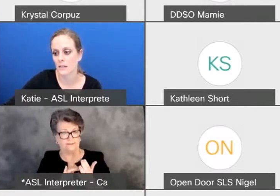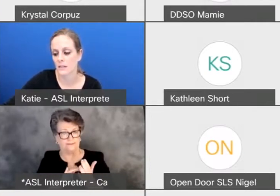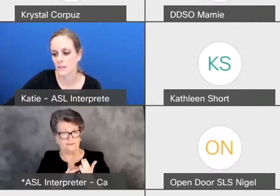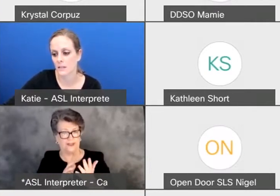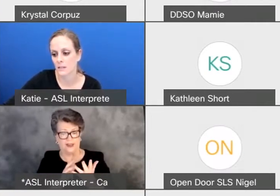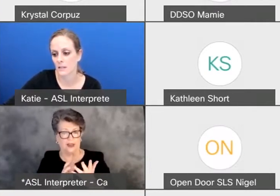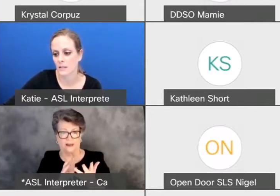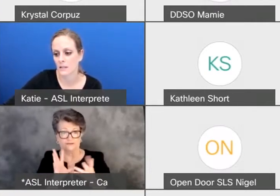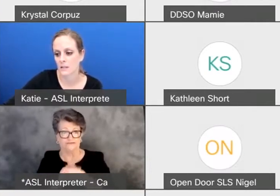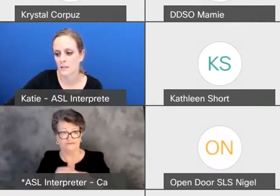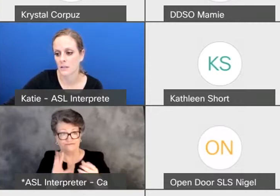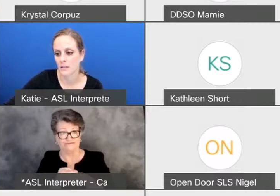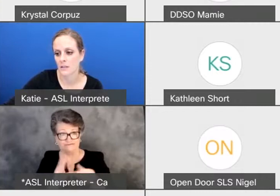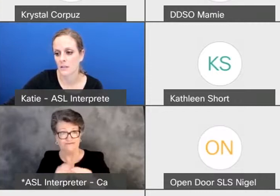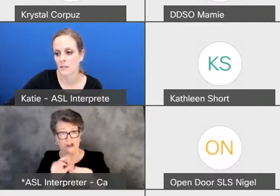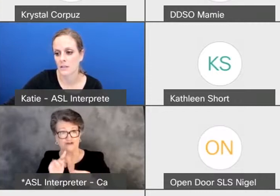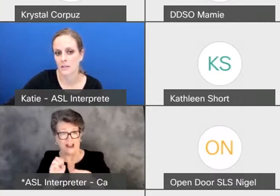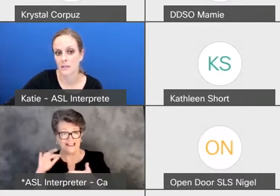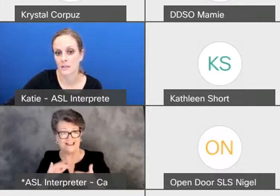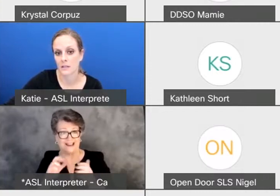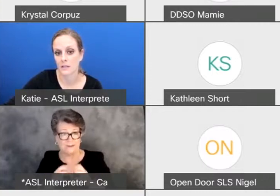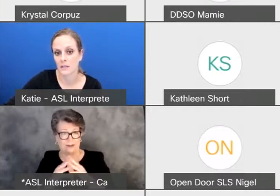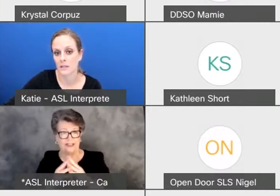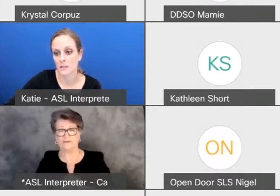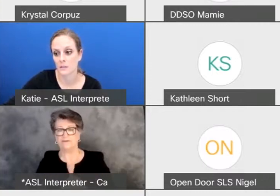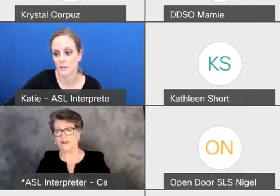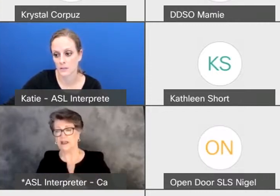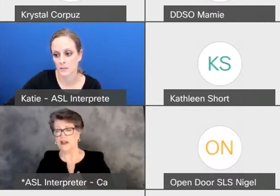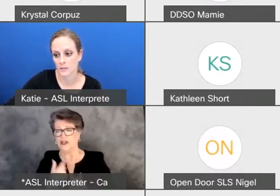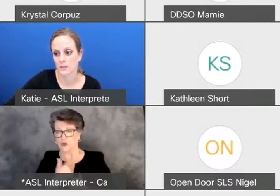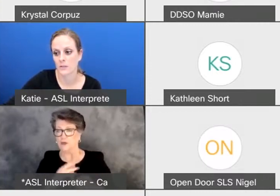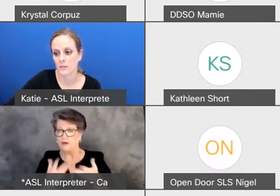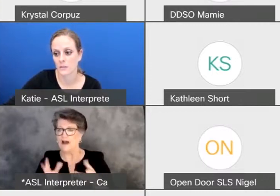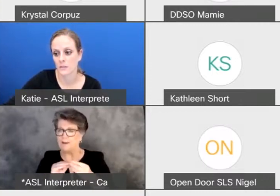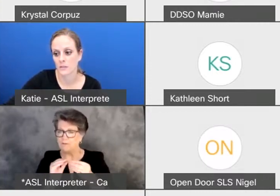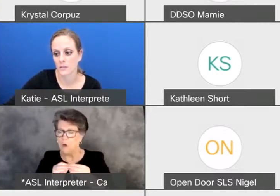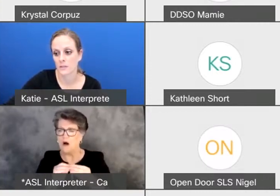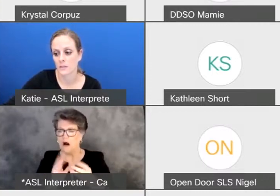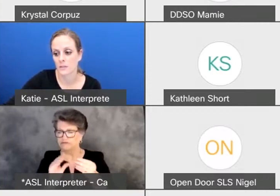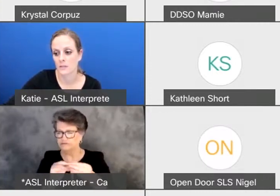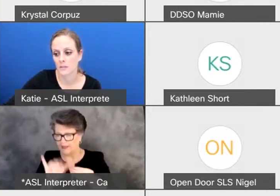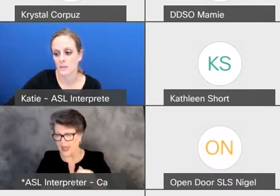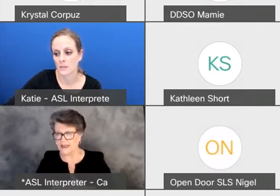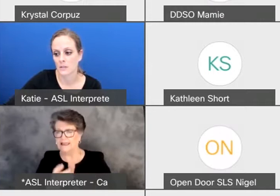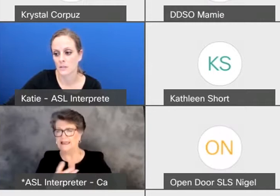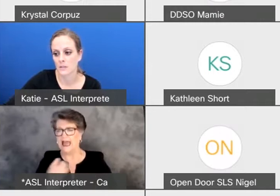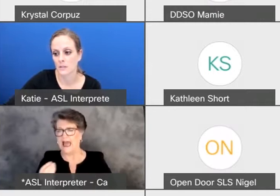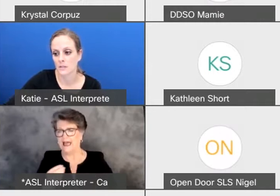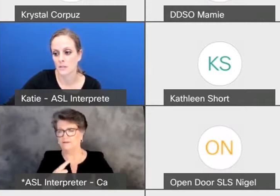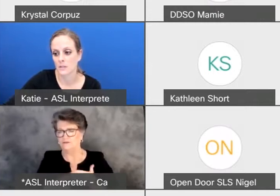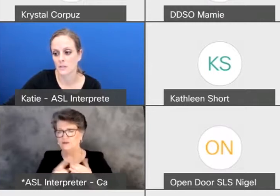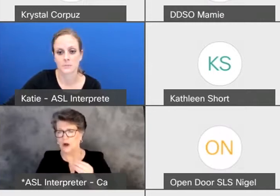saga that is the rate study implementation. And so we'll provide a little bit more of an update on that, and talk